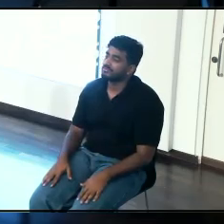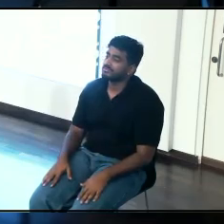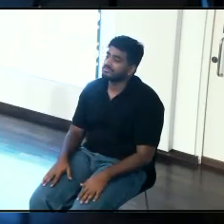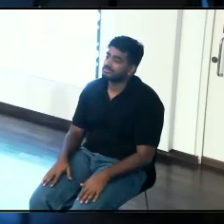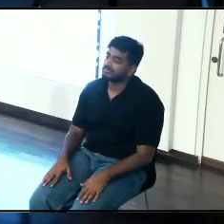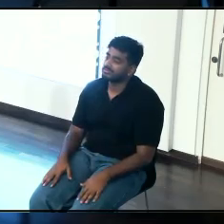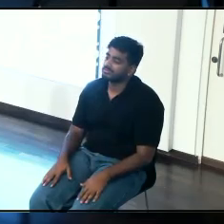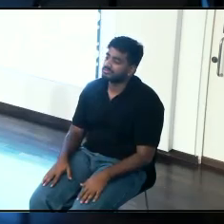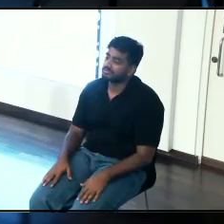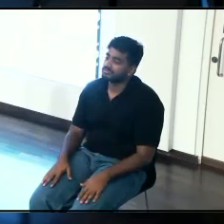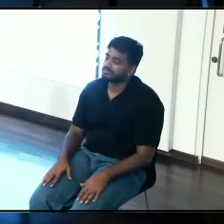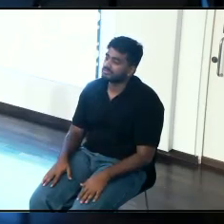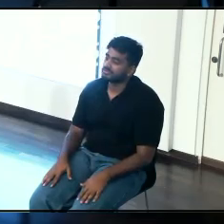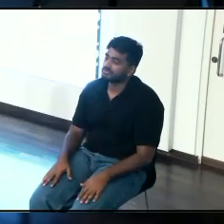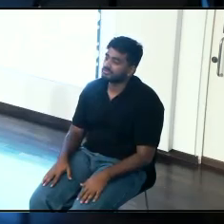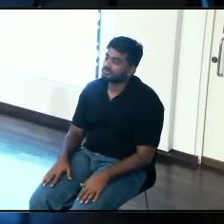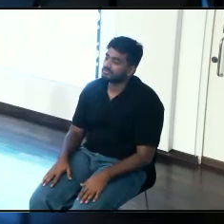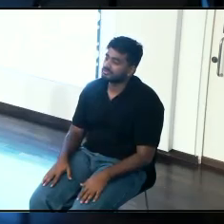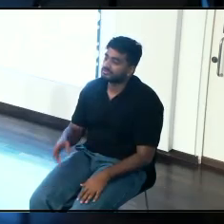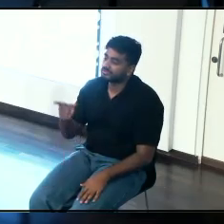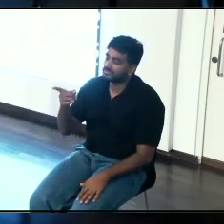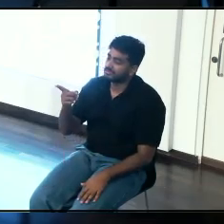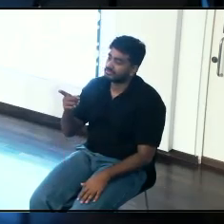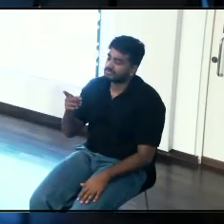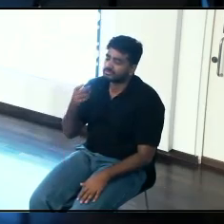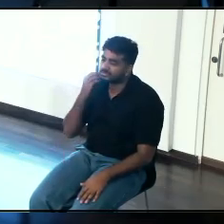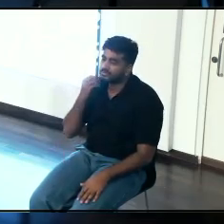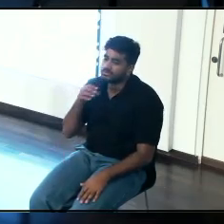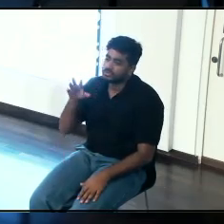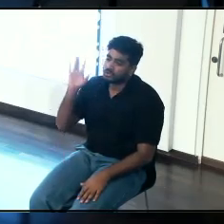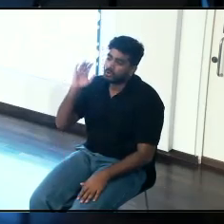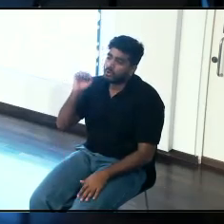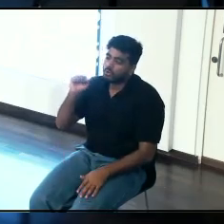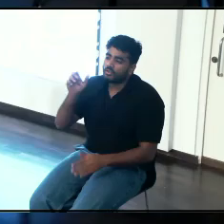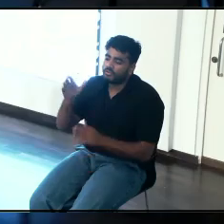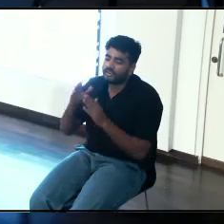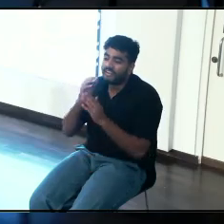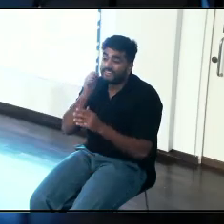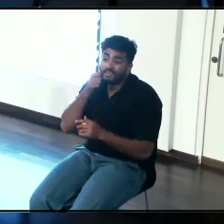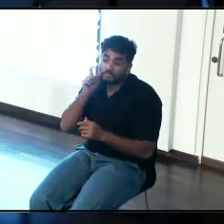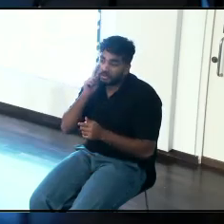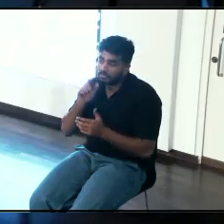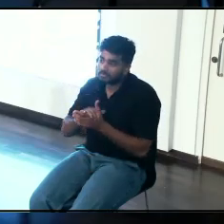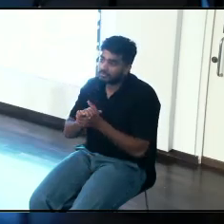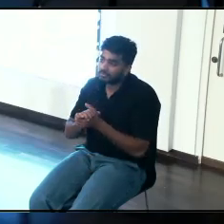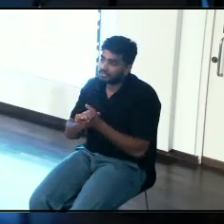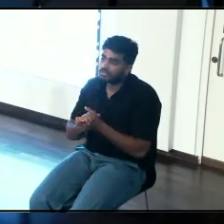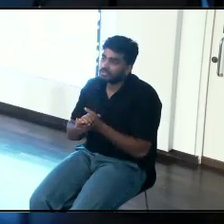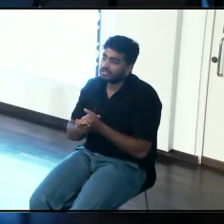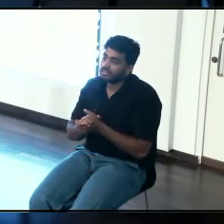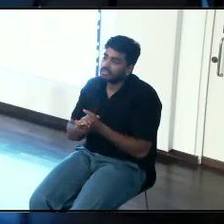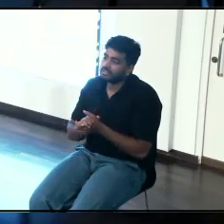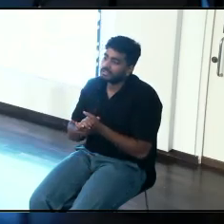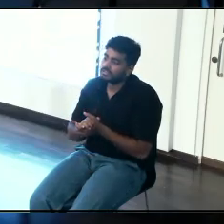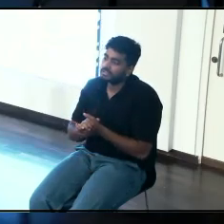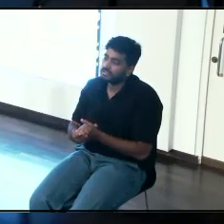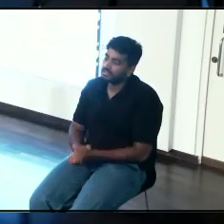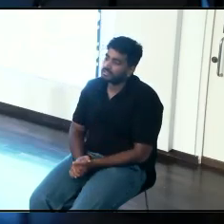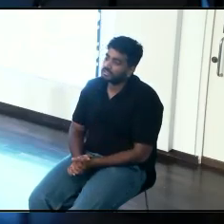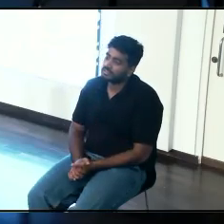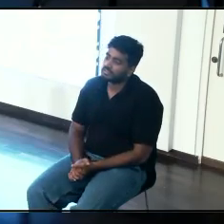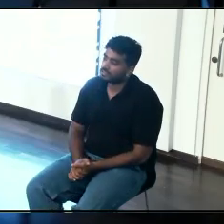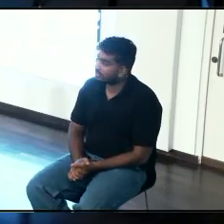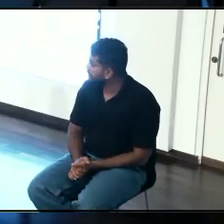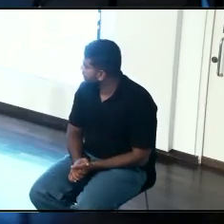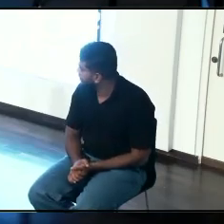The Braganza house, actually. Very close friends of my parents. In fact, they stayed there last week. with Ivona, yeah,